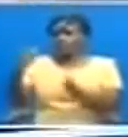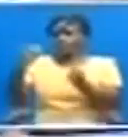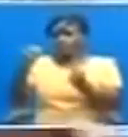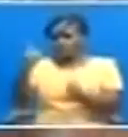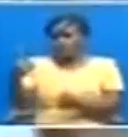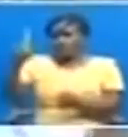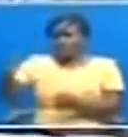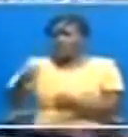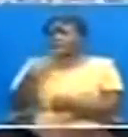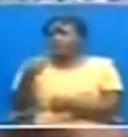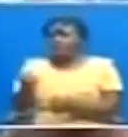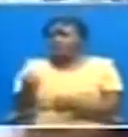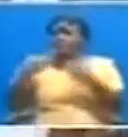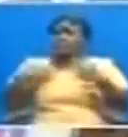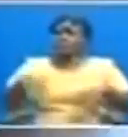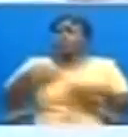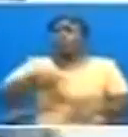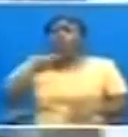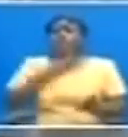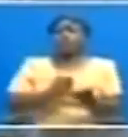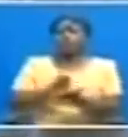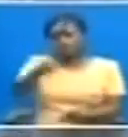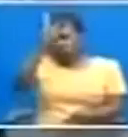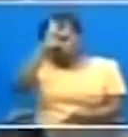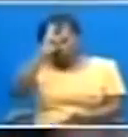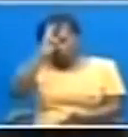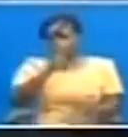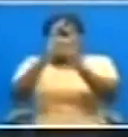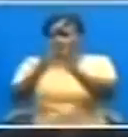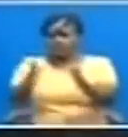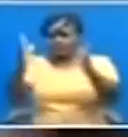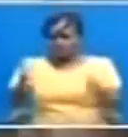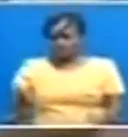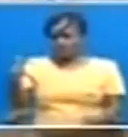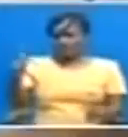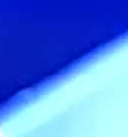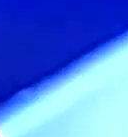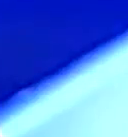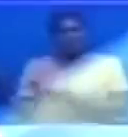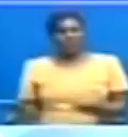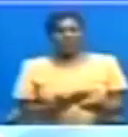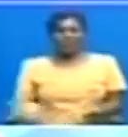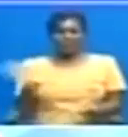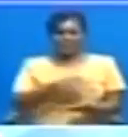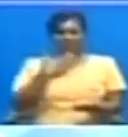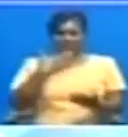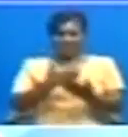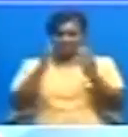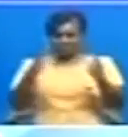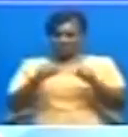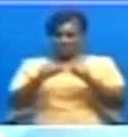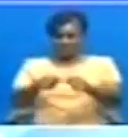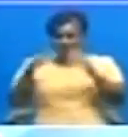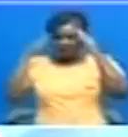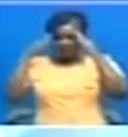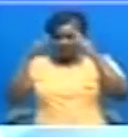1,500 people lost their lives in the hands of police. Ian Ofula, KTN News, Nairobi. Thank you for staying with us. Let's